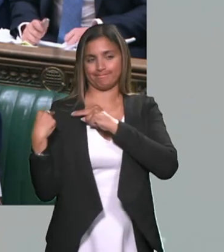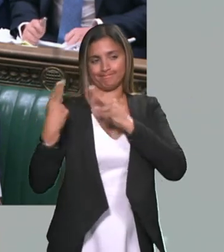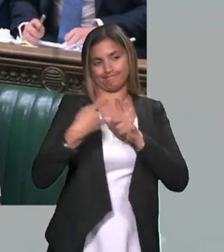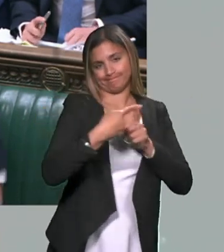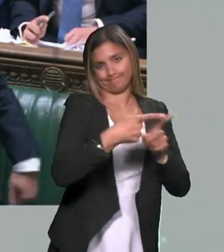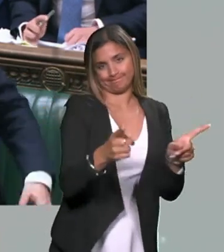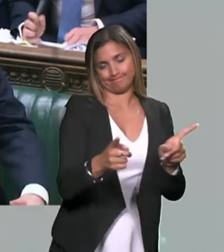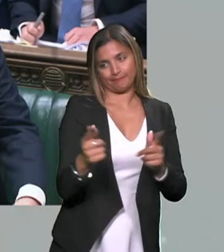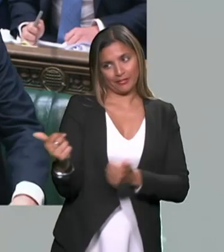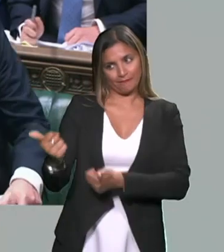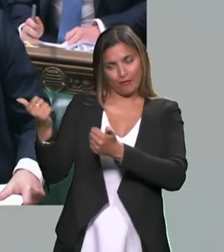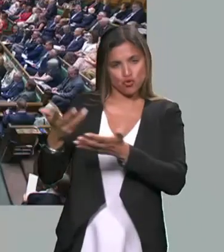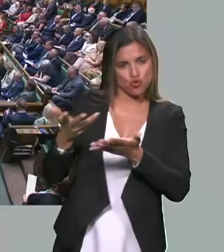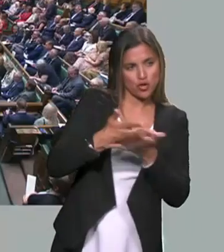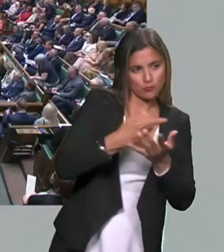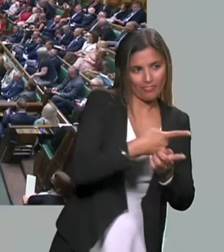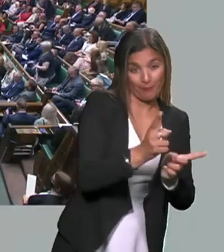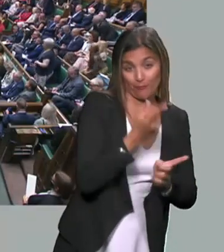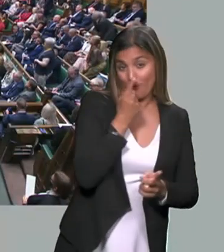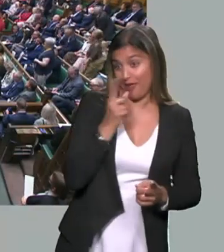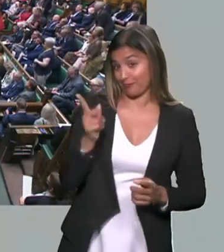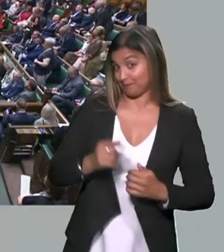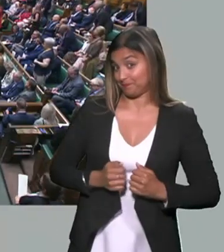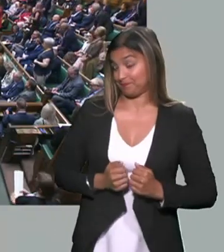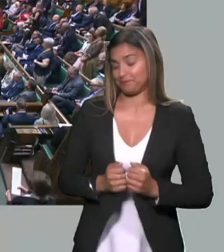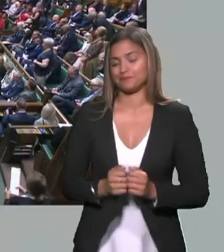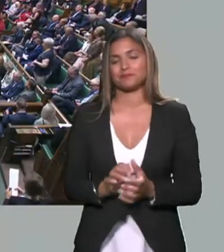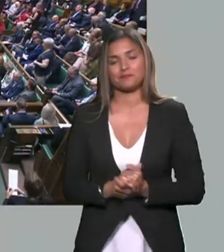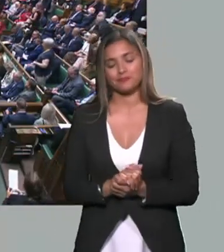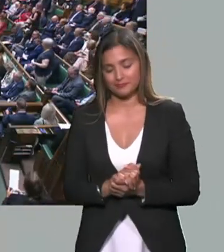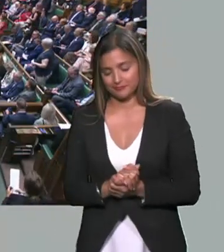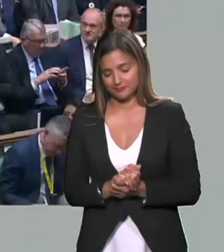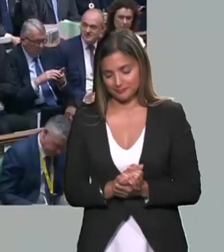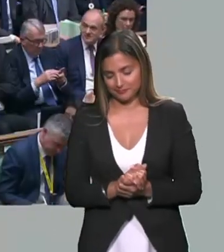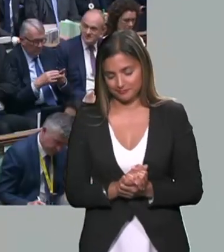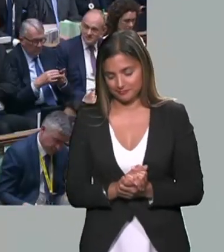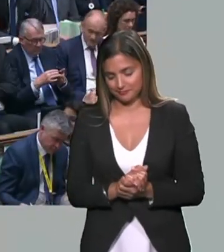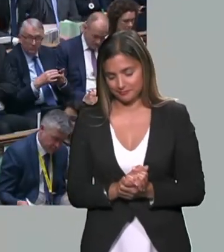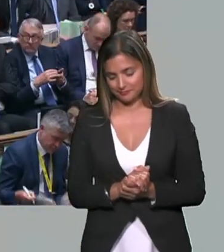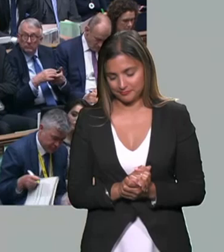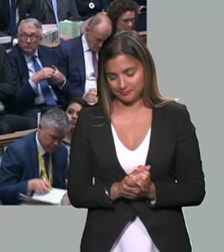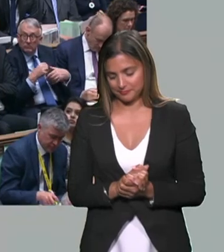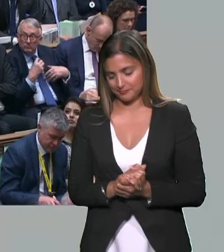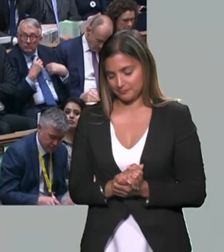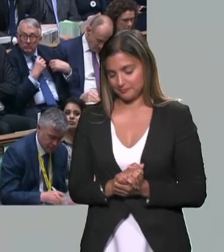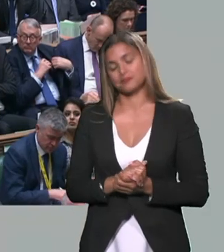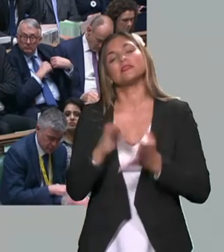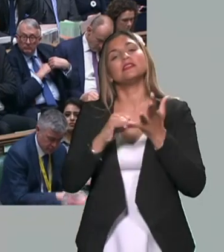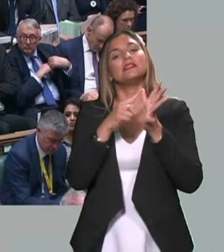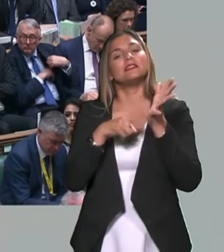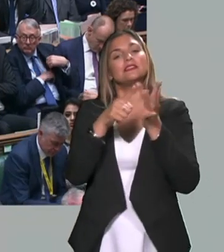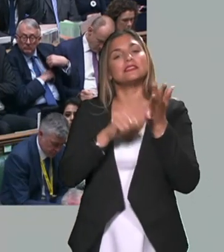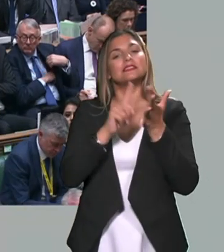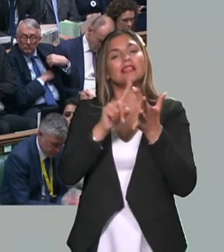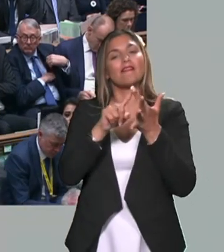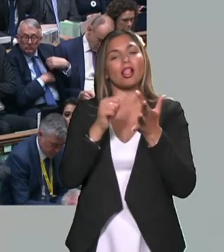bargaining position. Let's have a Robert. Stephen Barry Anglevarith. Child poverty has increased